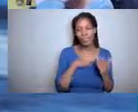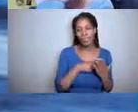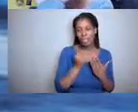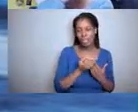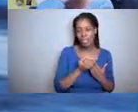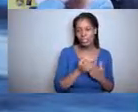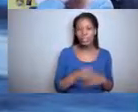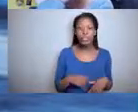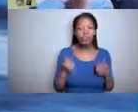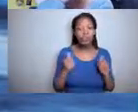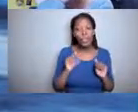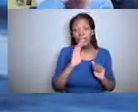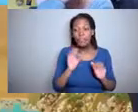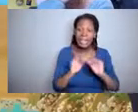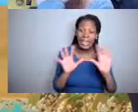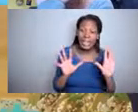yeah